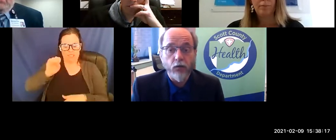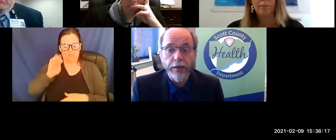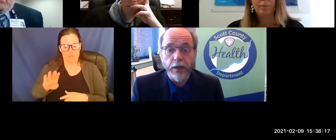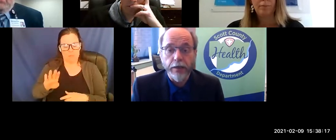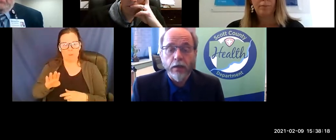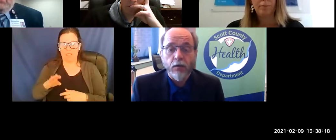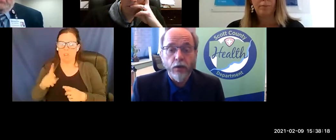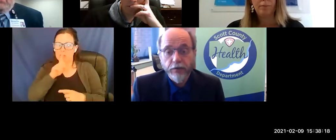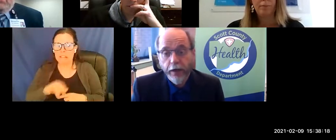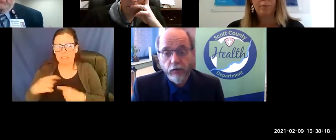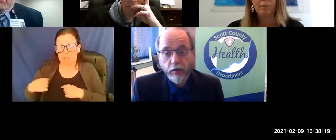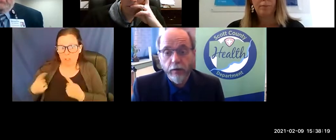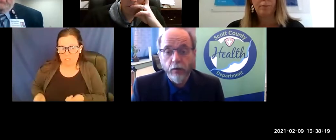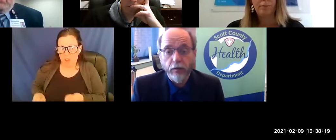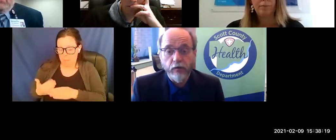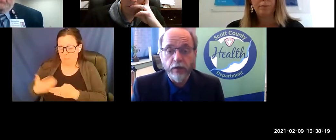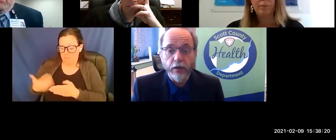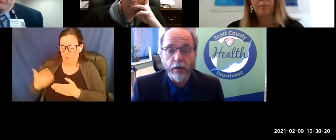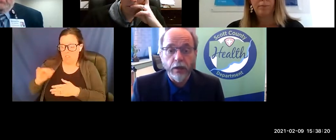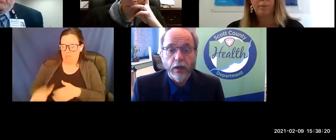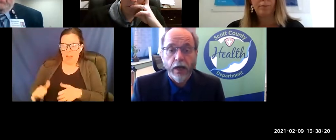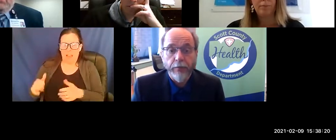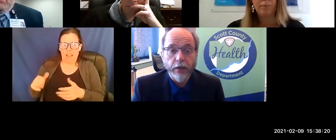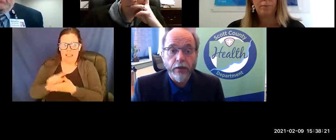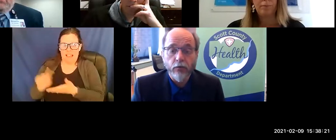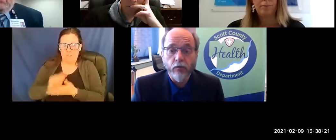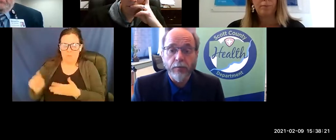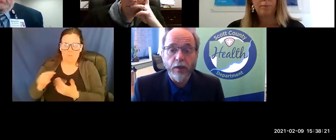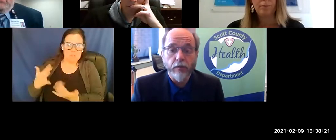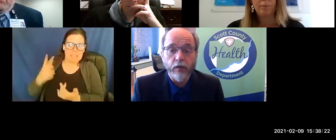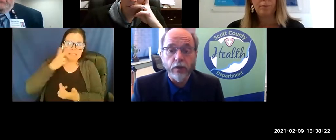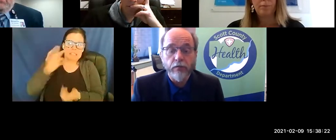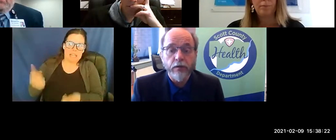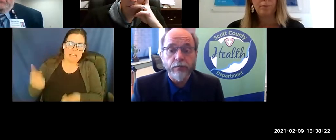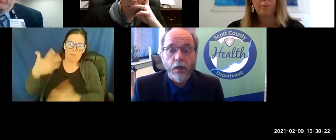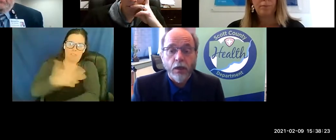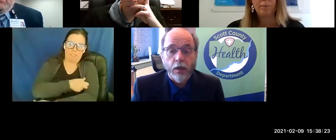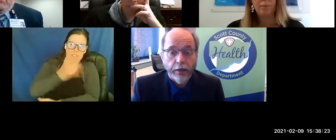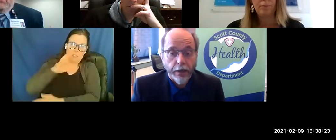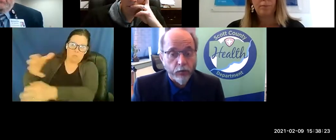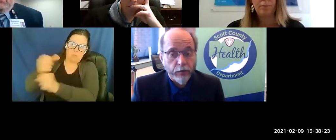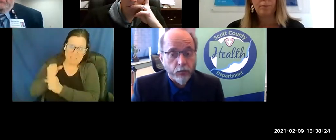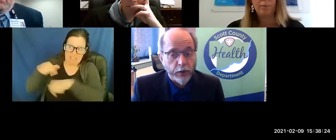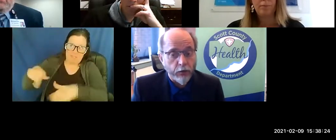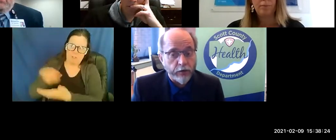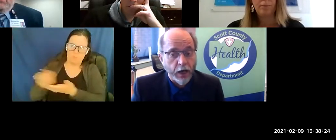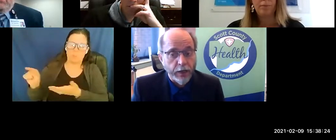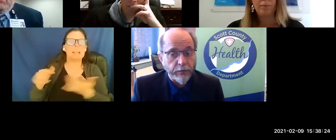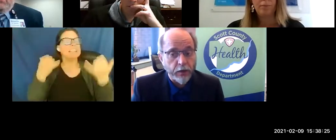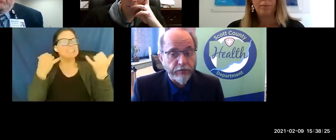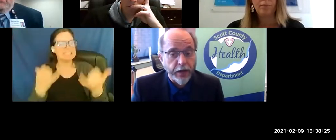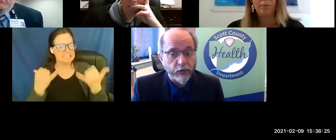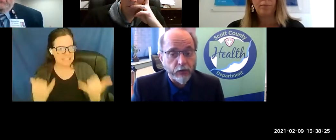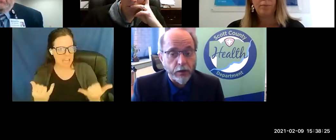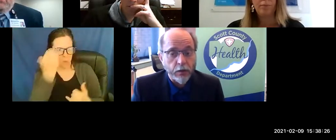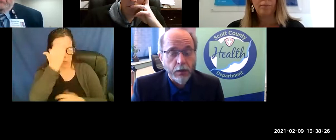hear weekly which vaccine they were receiving and how many doses would be received. Now that we know the type